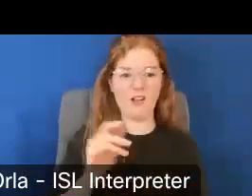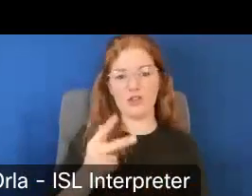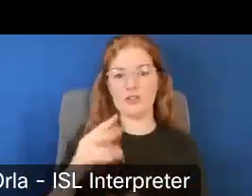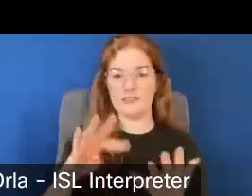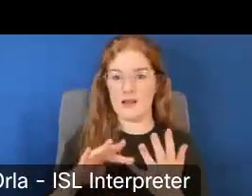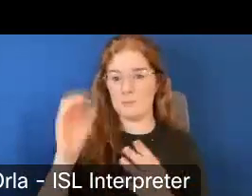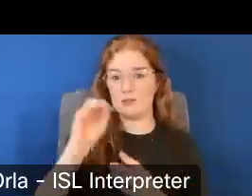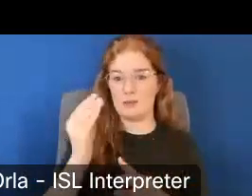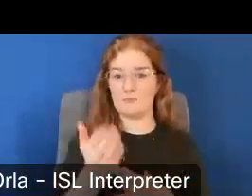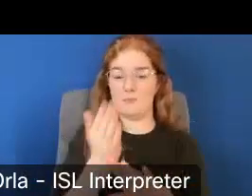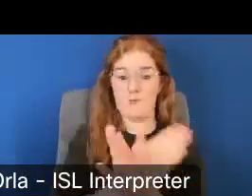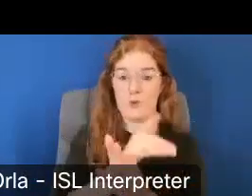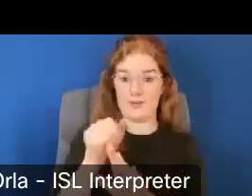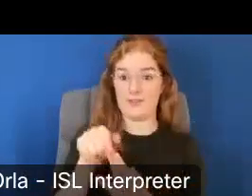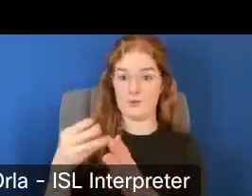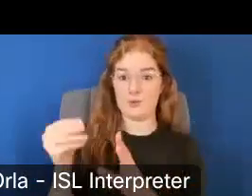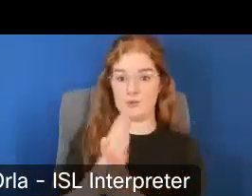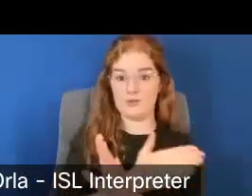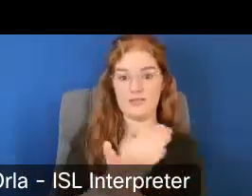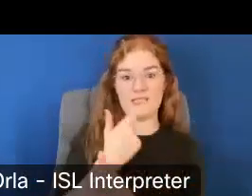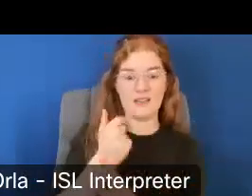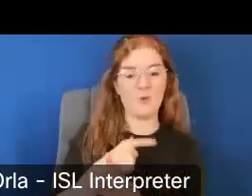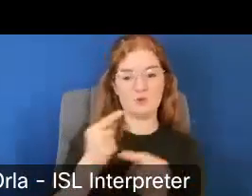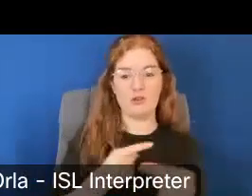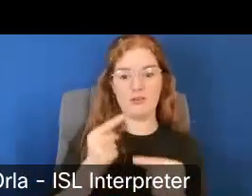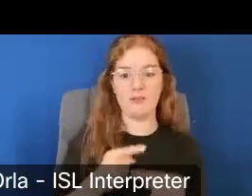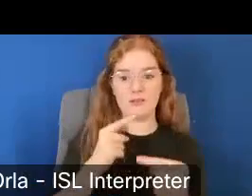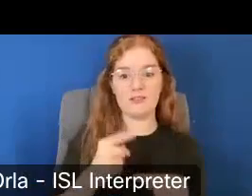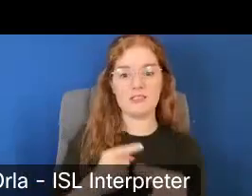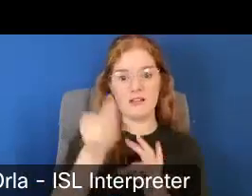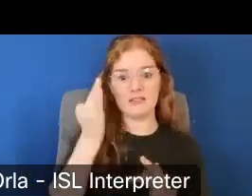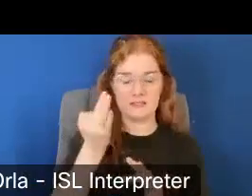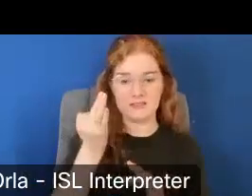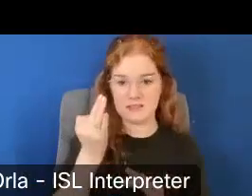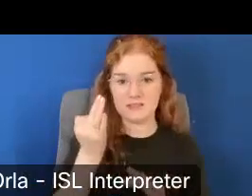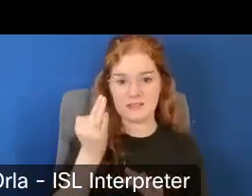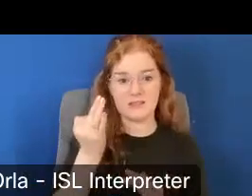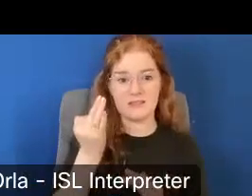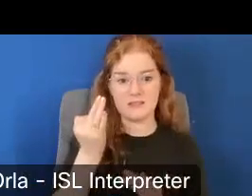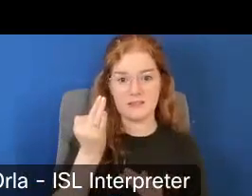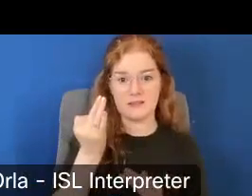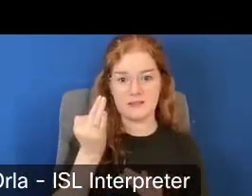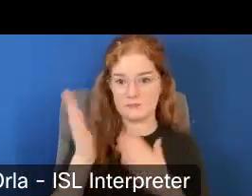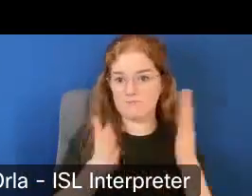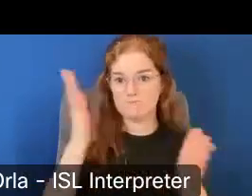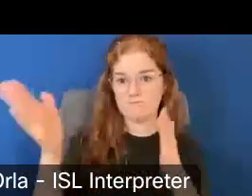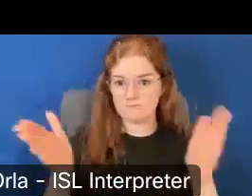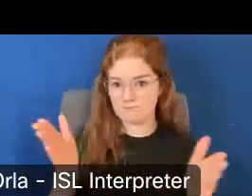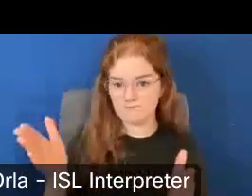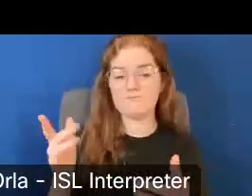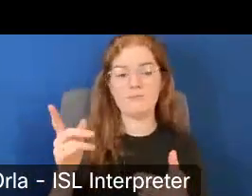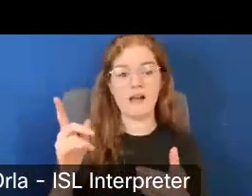to this implemented solution found it difficult or very difficult to find. And this led to a reduction